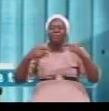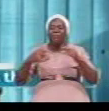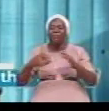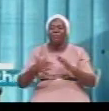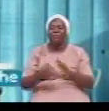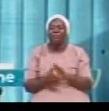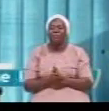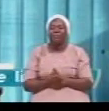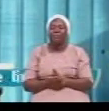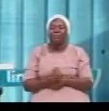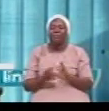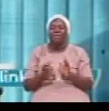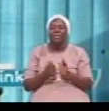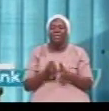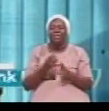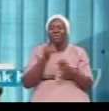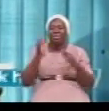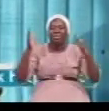lottery. It is